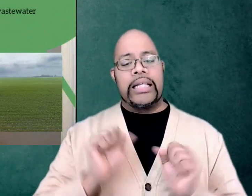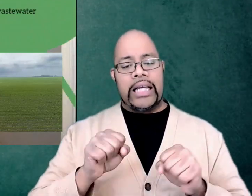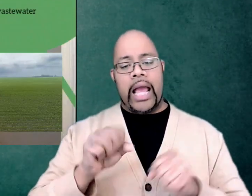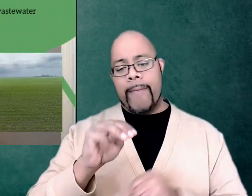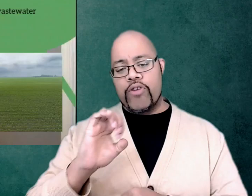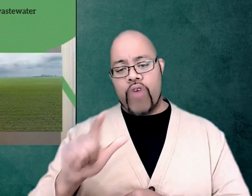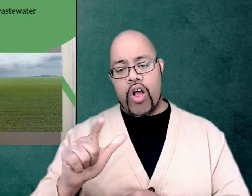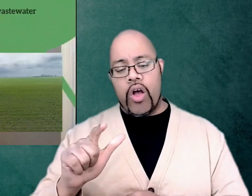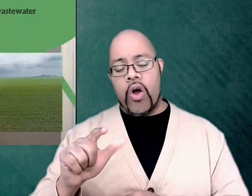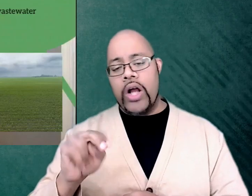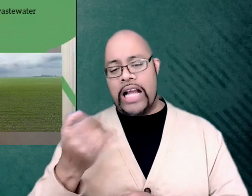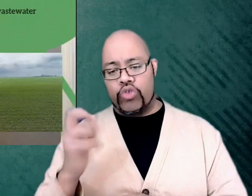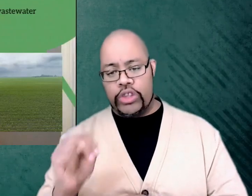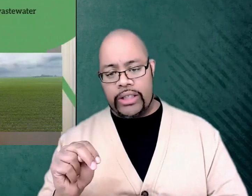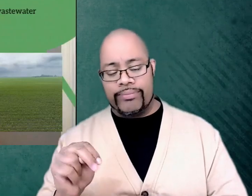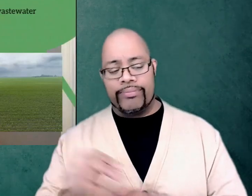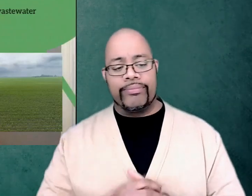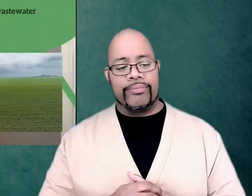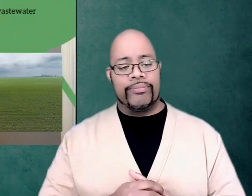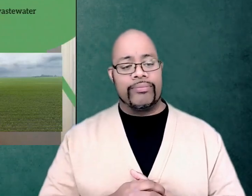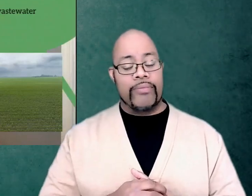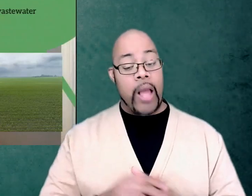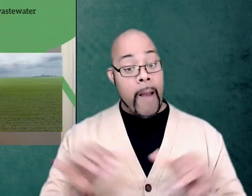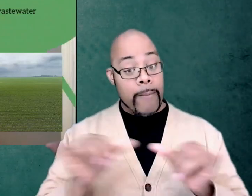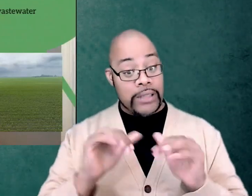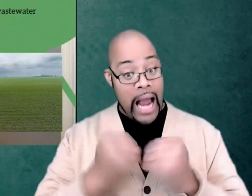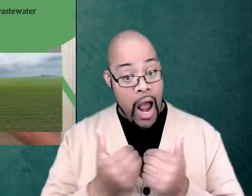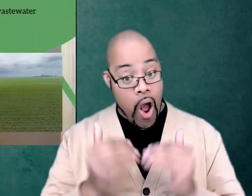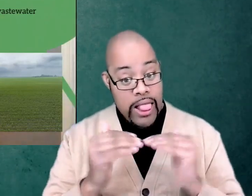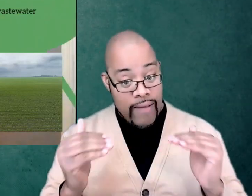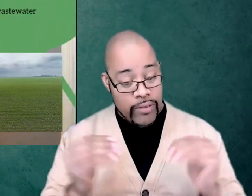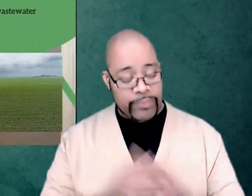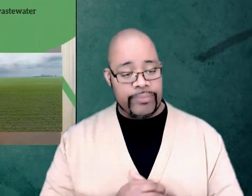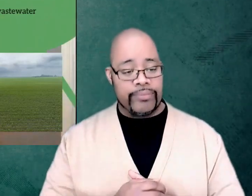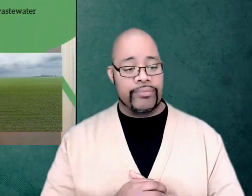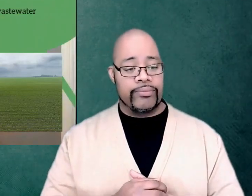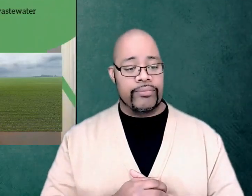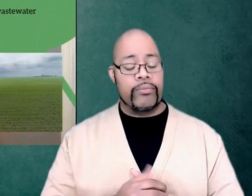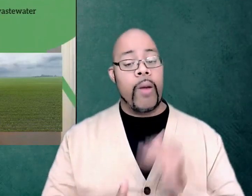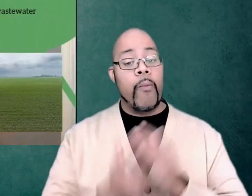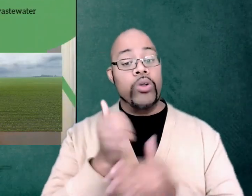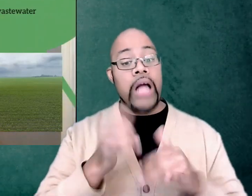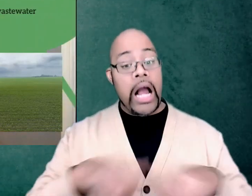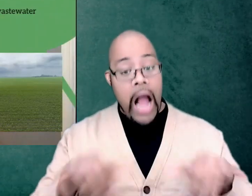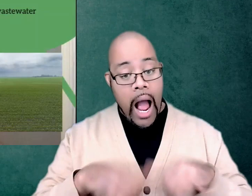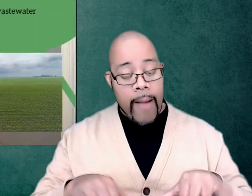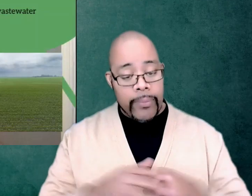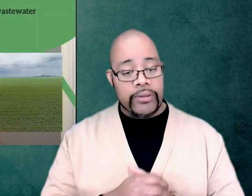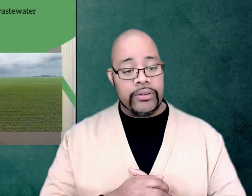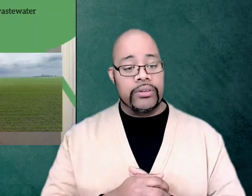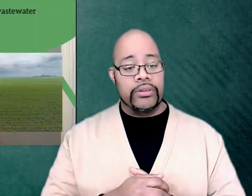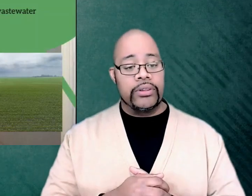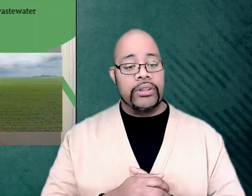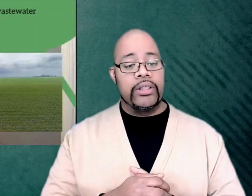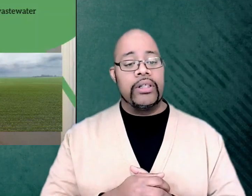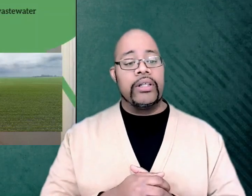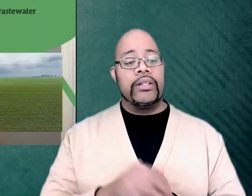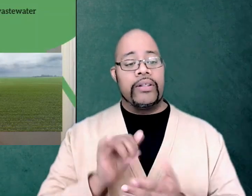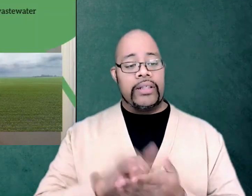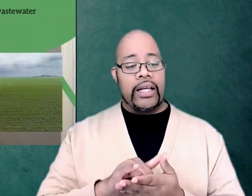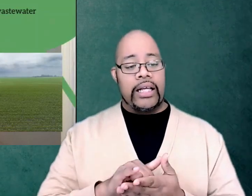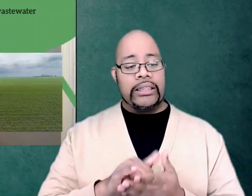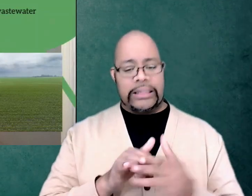mineralizable nitrogen. So how do you actually measure nitrogen levels? So the most common one is the total Kjeldahl